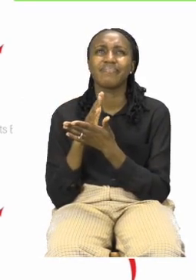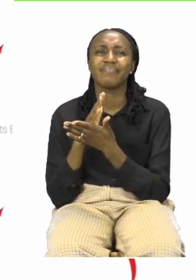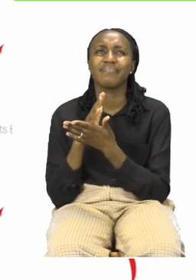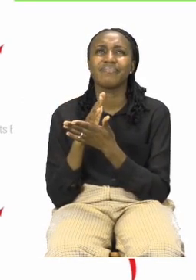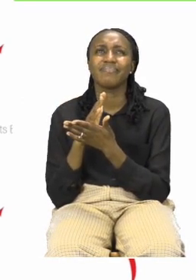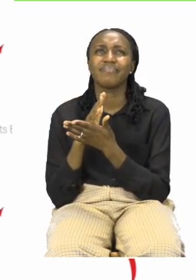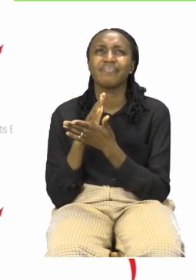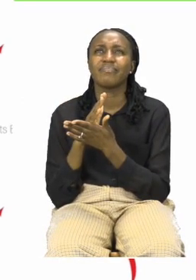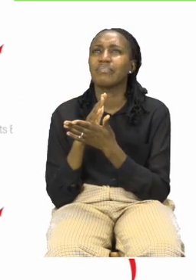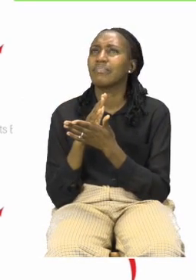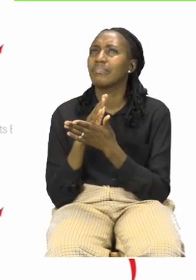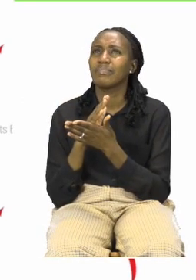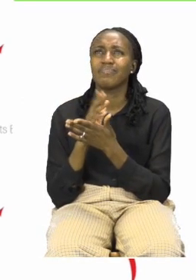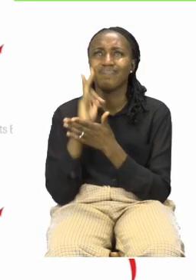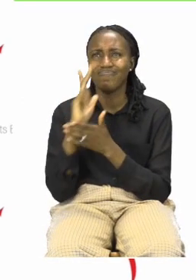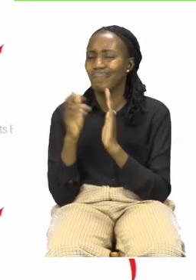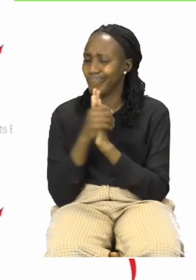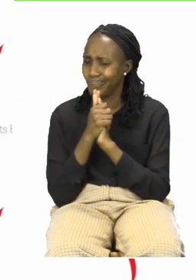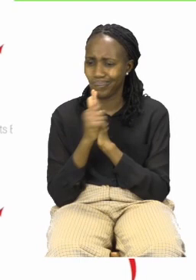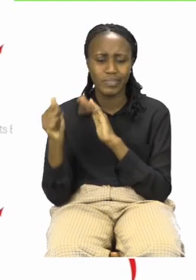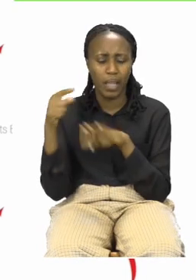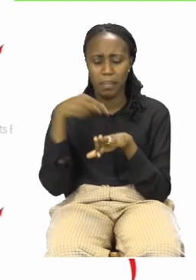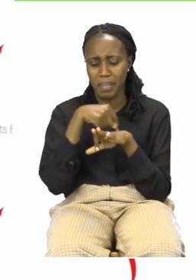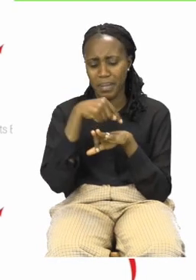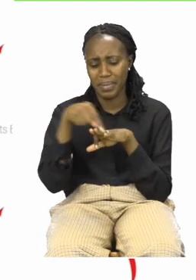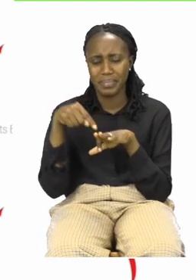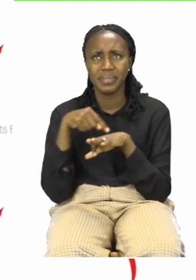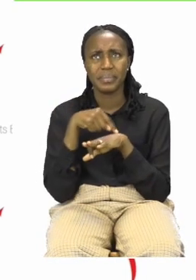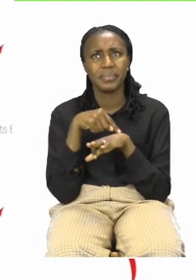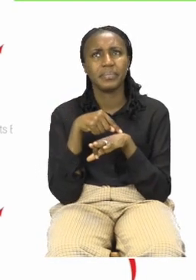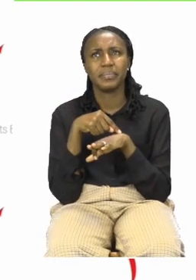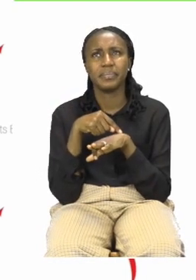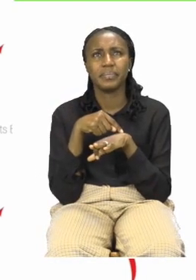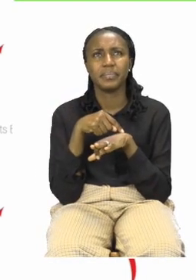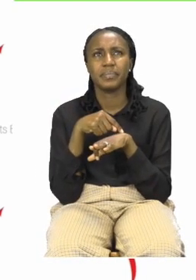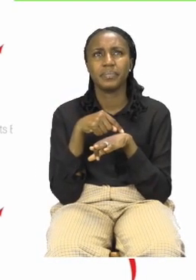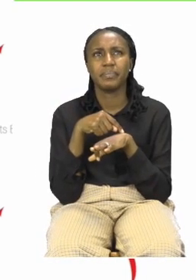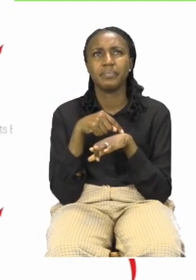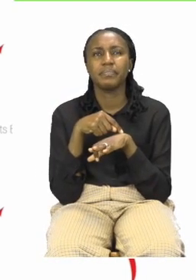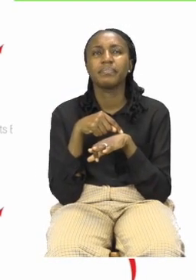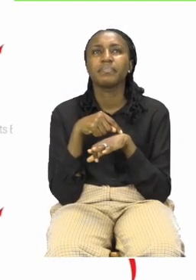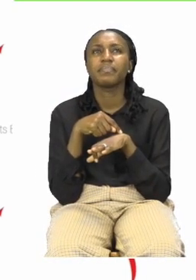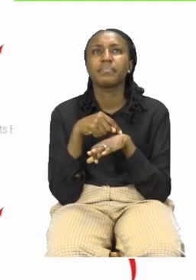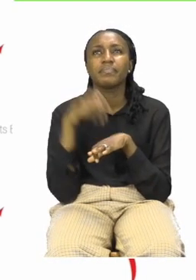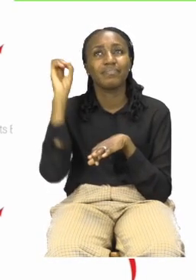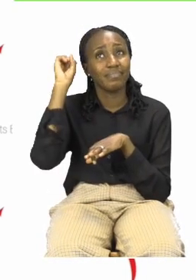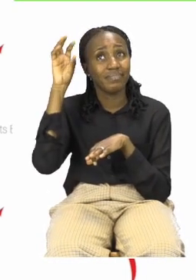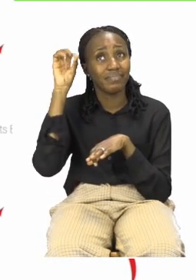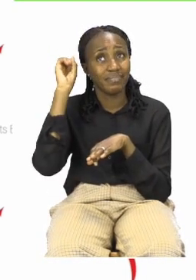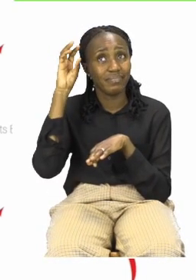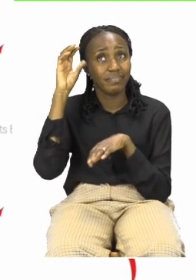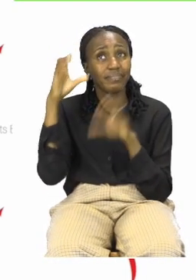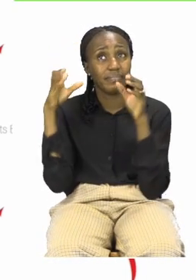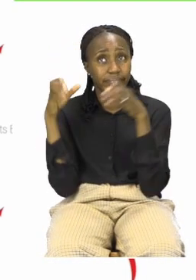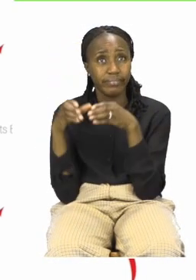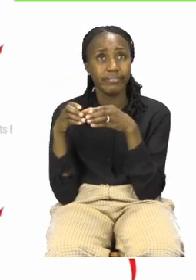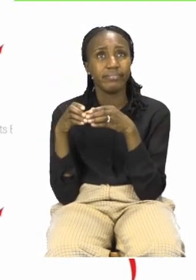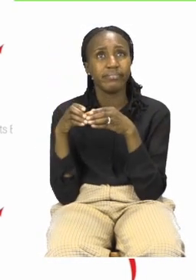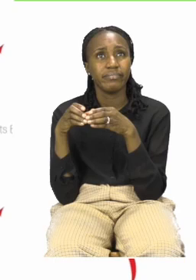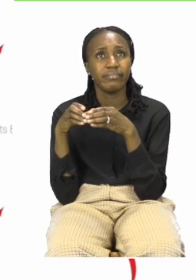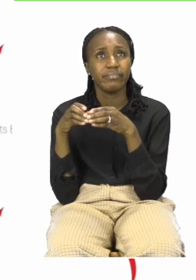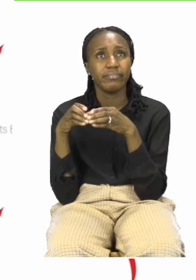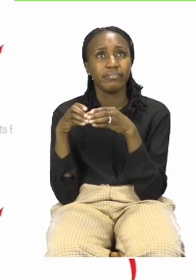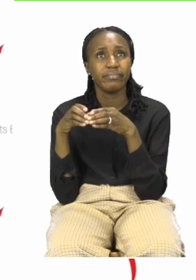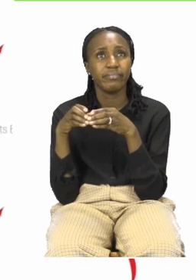exponential potential all over Namibia. We have Oshikati Golf Club. Even though it's